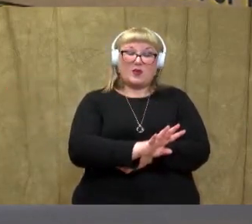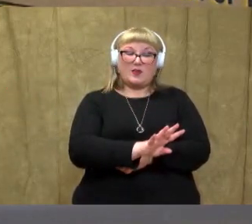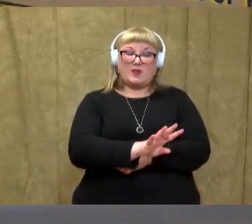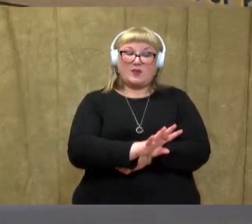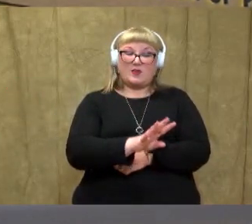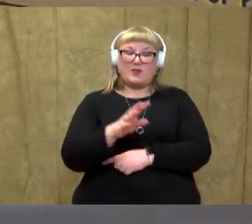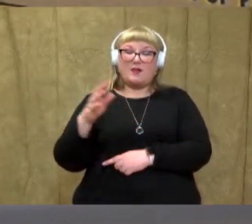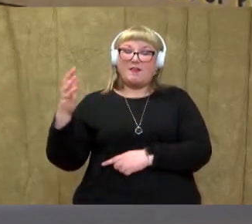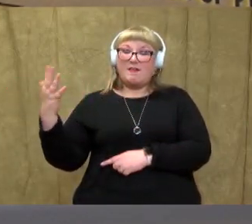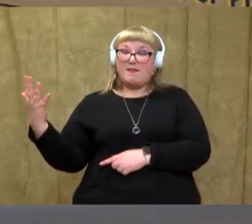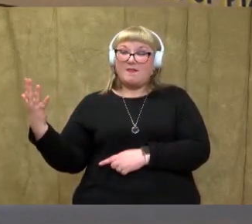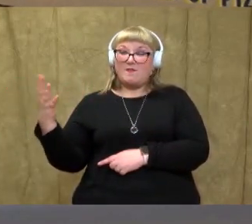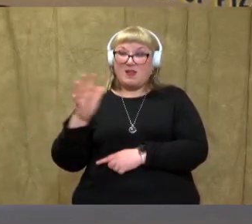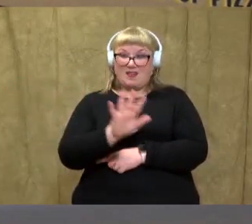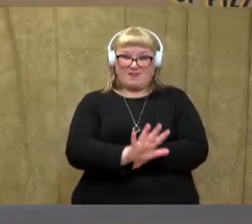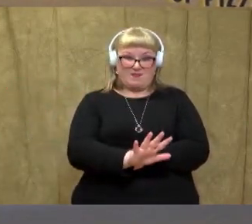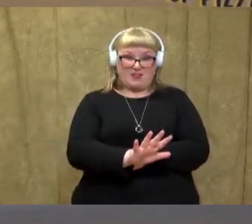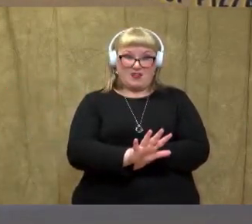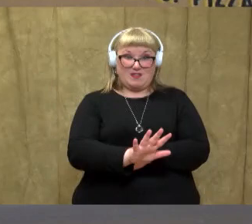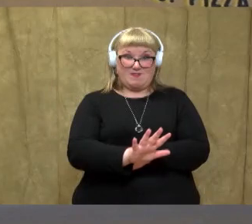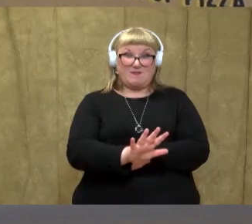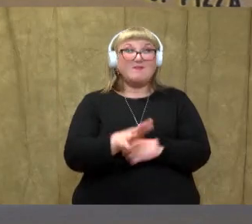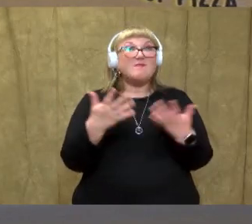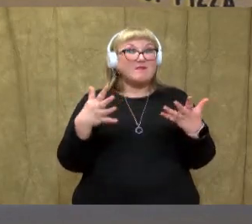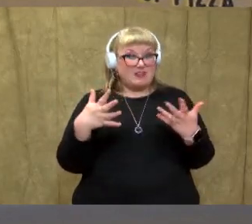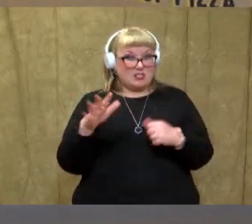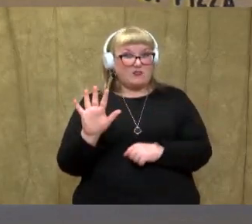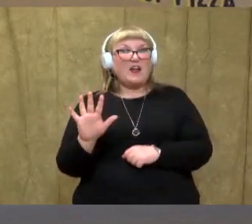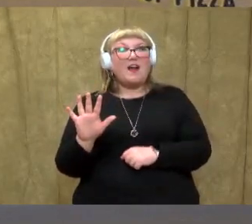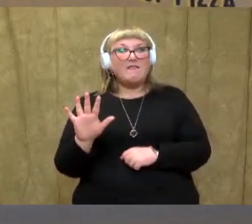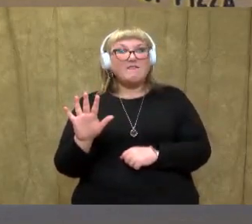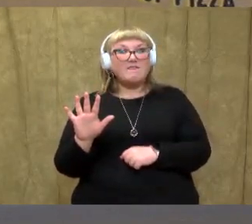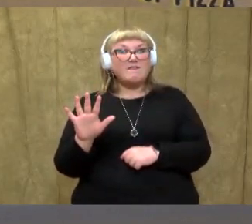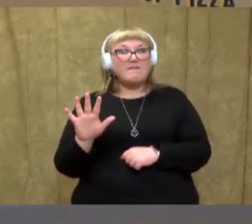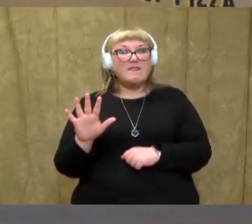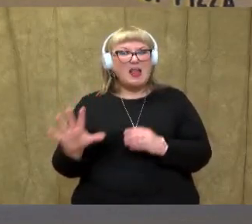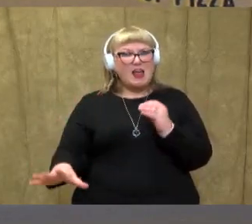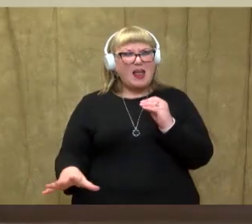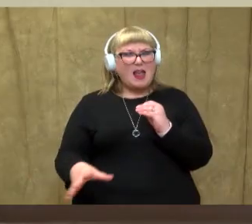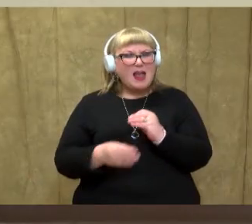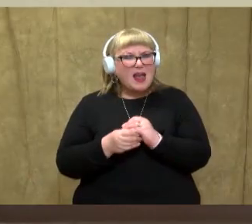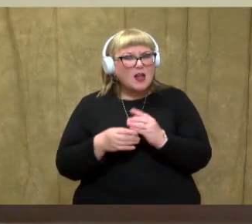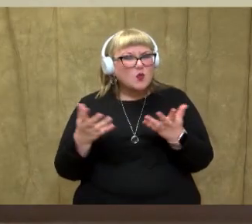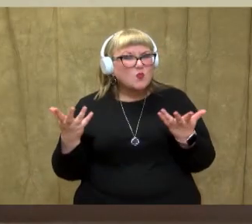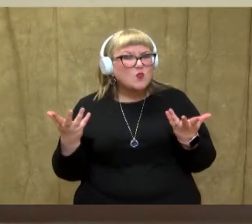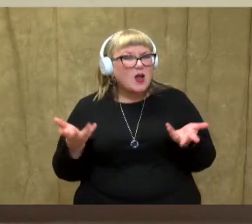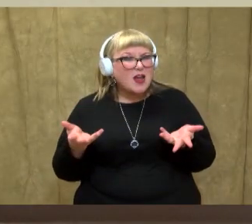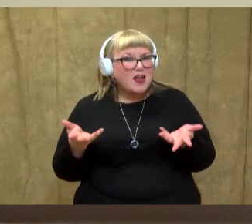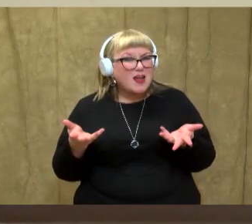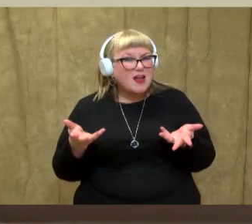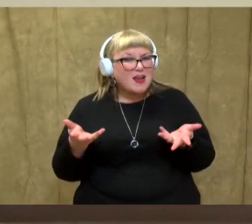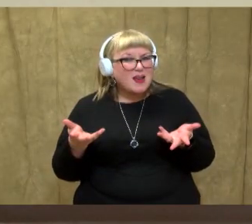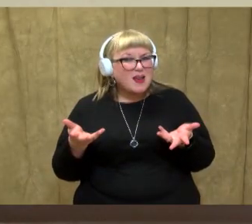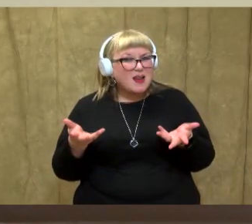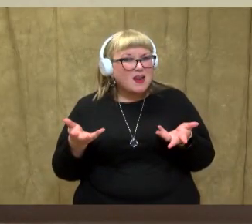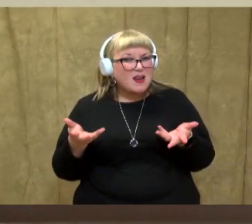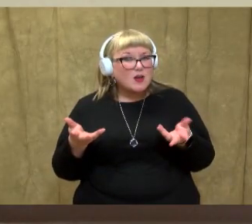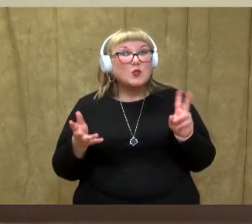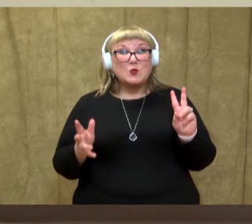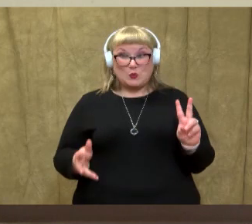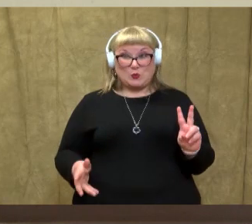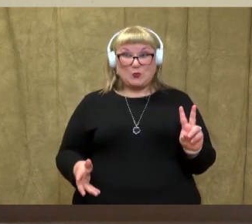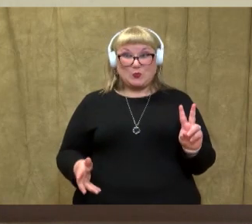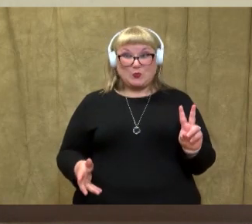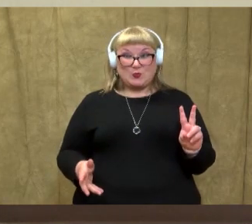4, 5. So we started out with 5, and then we are going to add